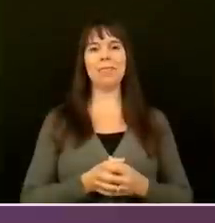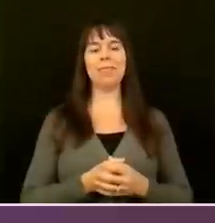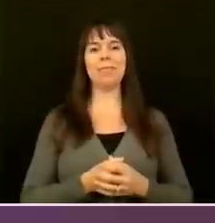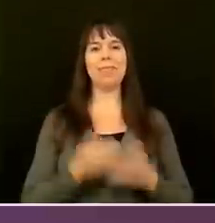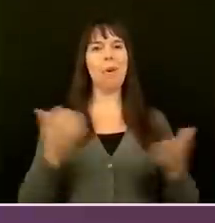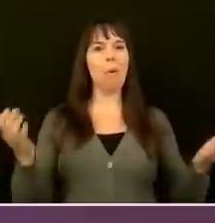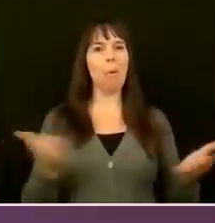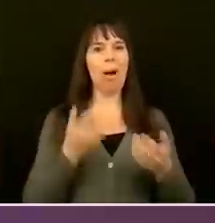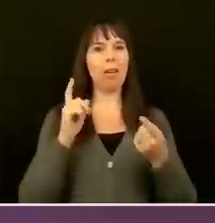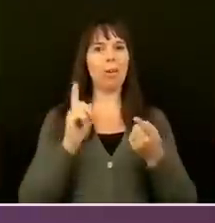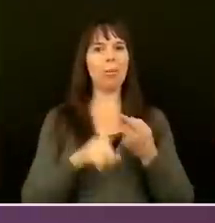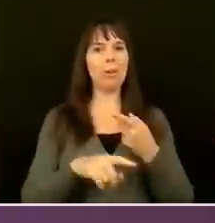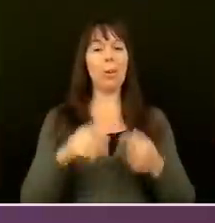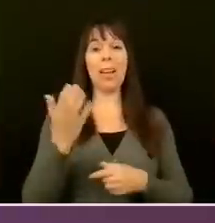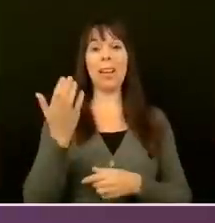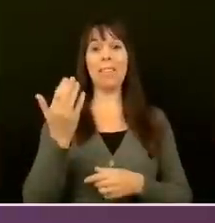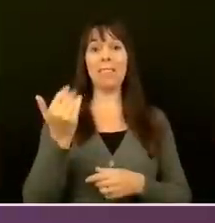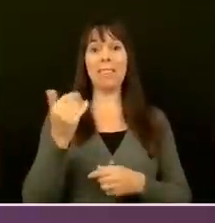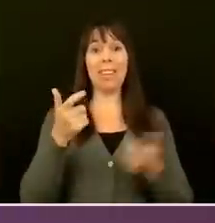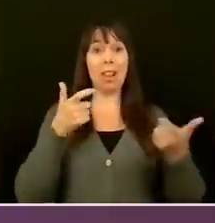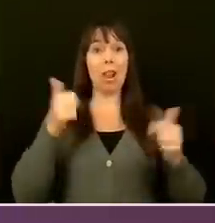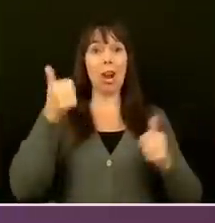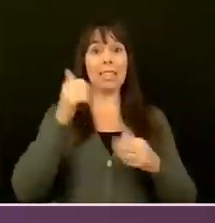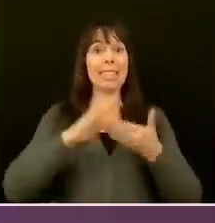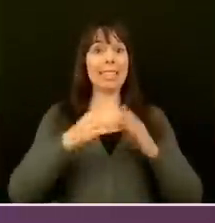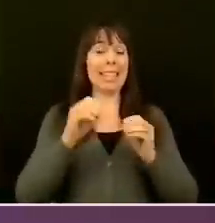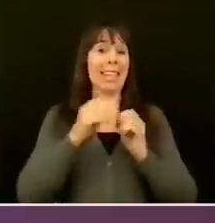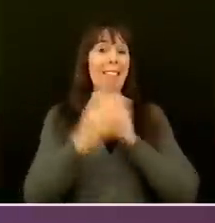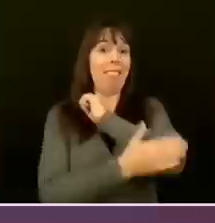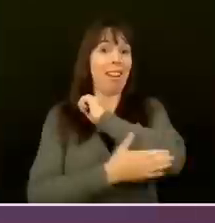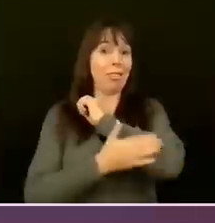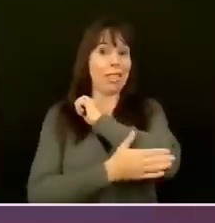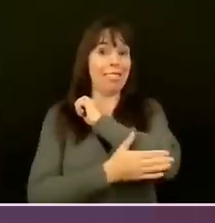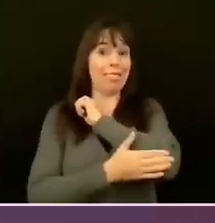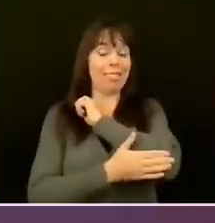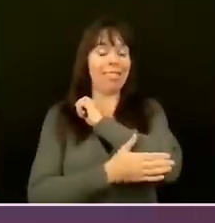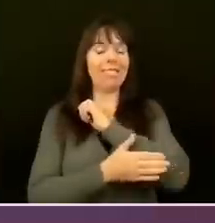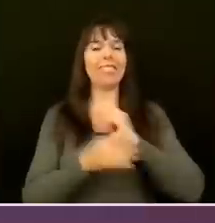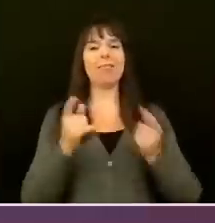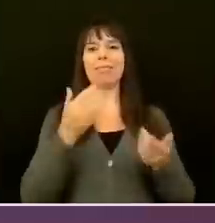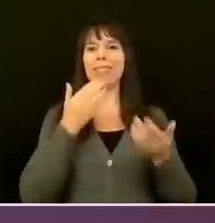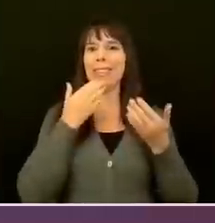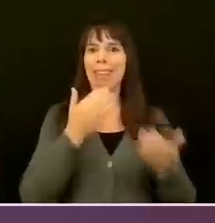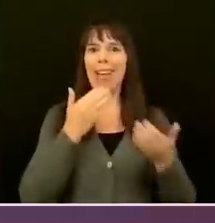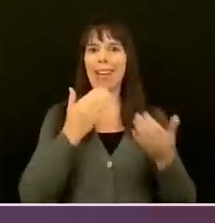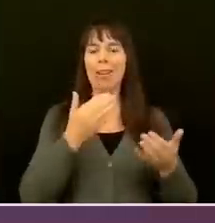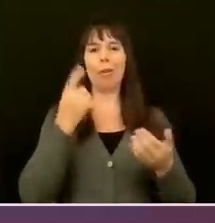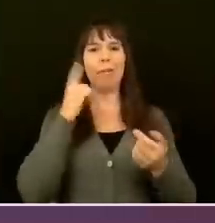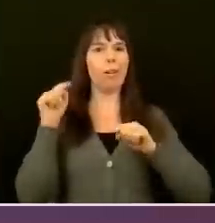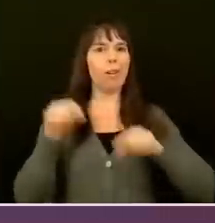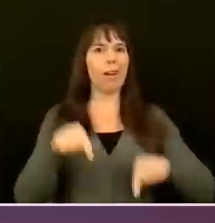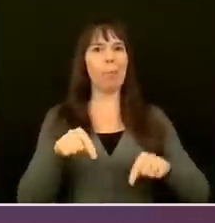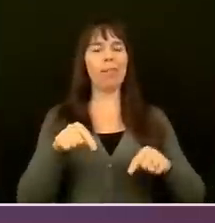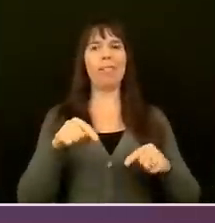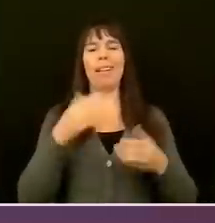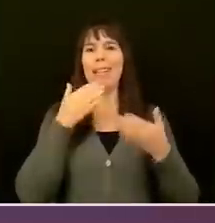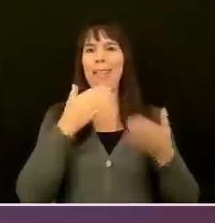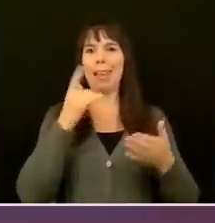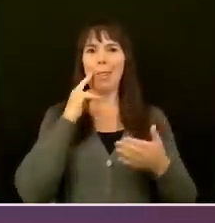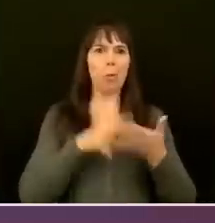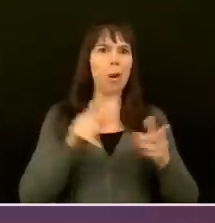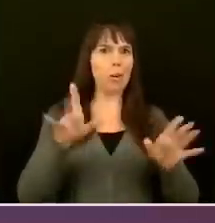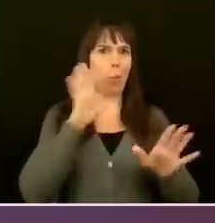Welcome to the 15th largest city in the country. Thank you for being here. Thank you for what she's going to